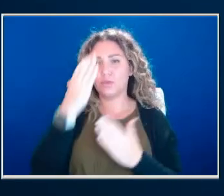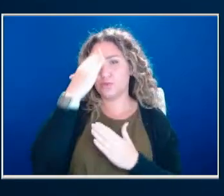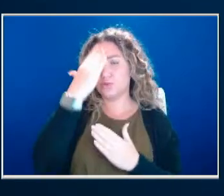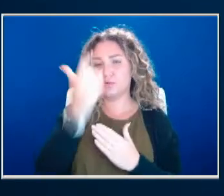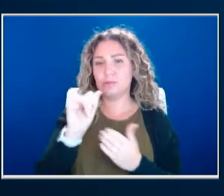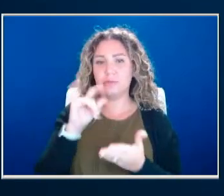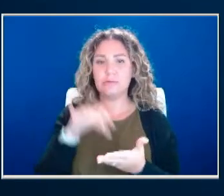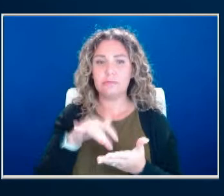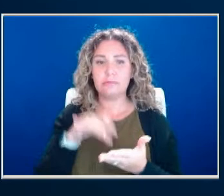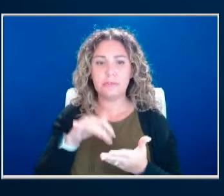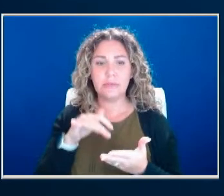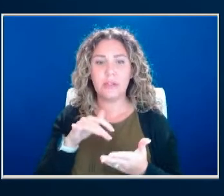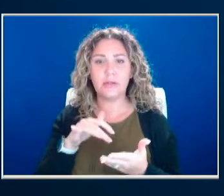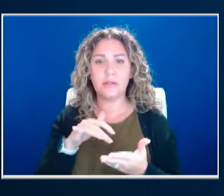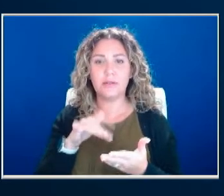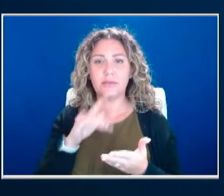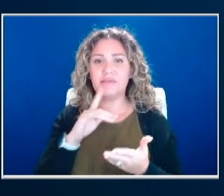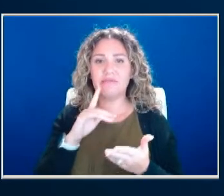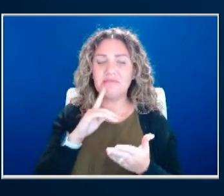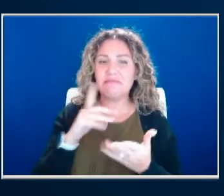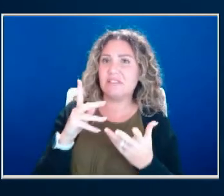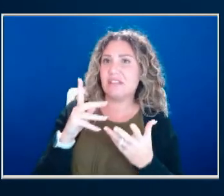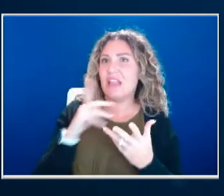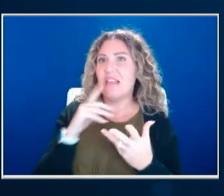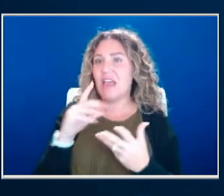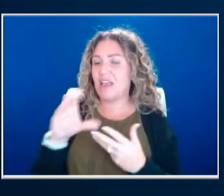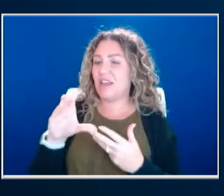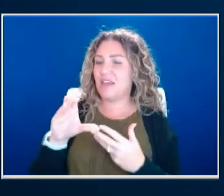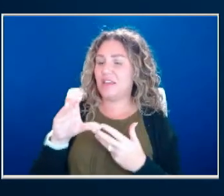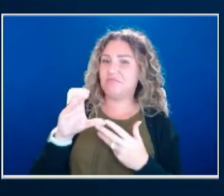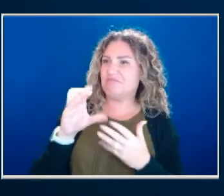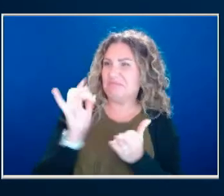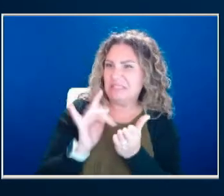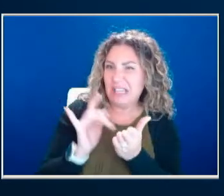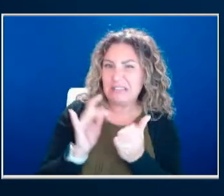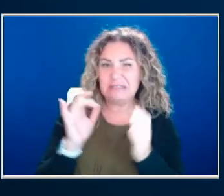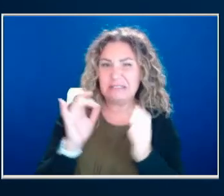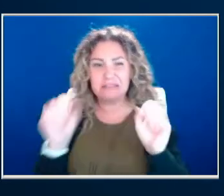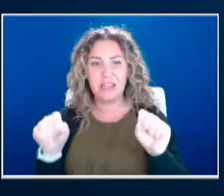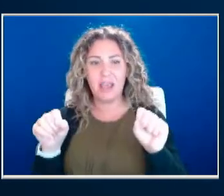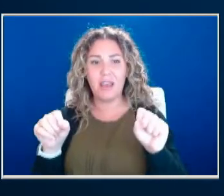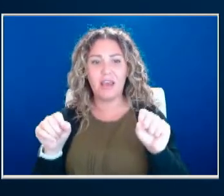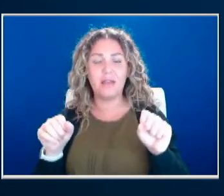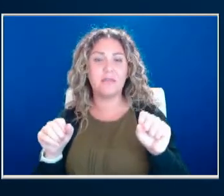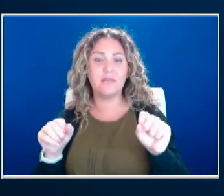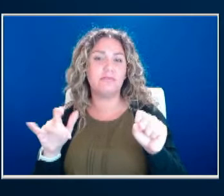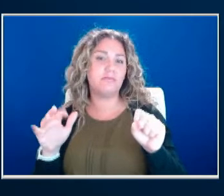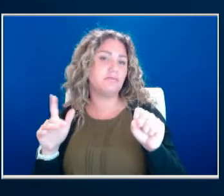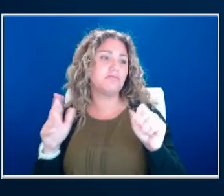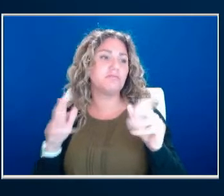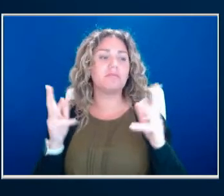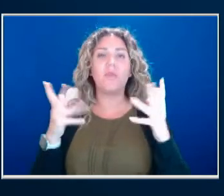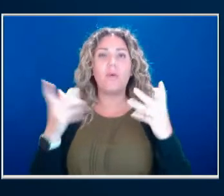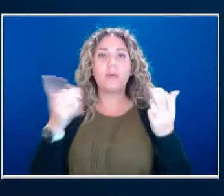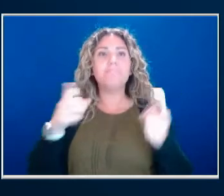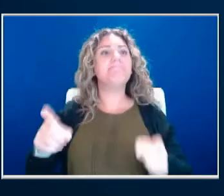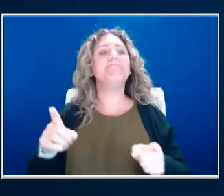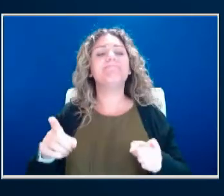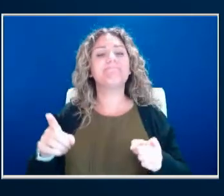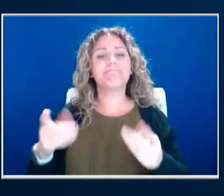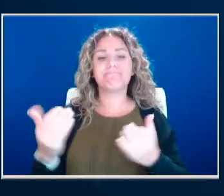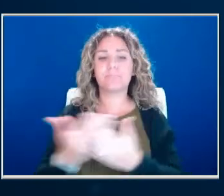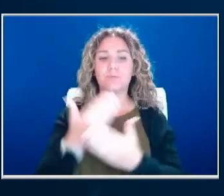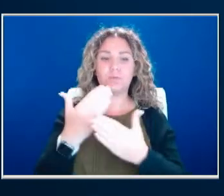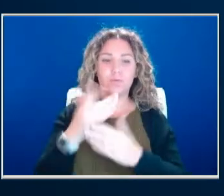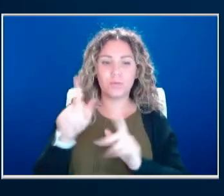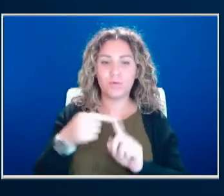congenial malformations? Anything new, any studies that would be of kind of what's coming on the horizon when it comes to treatment